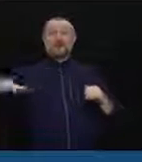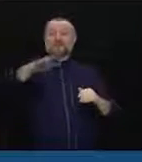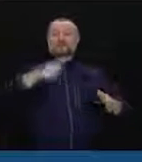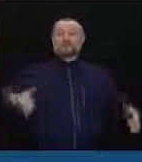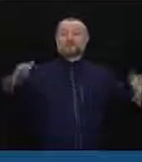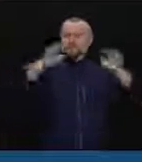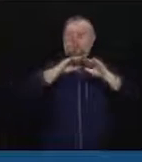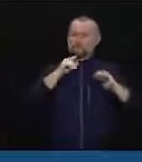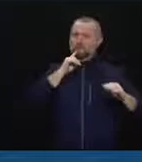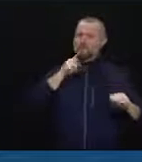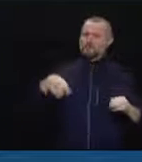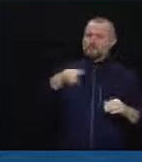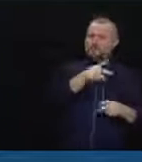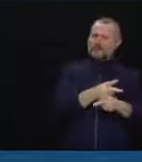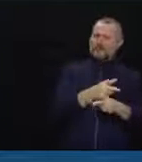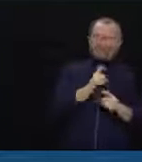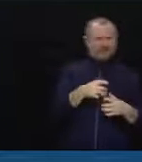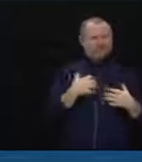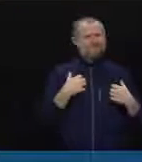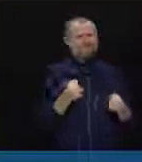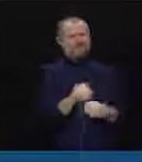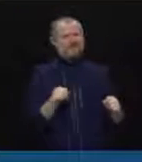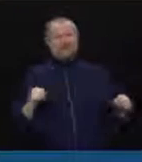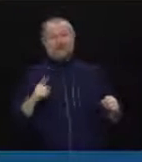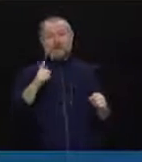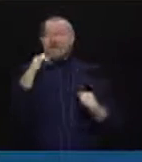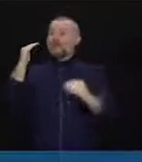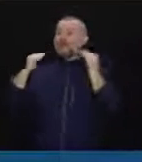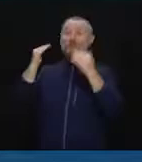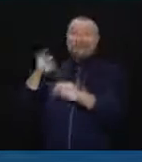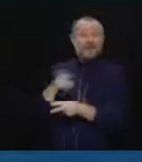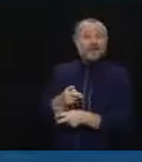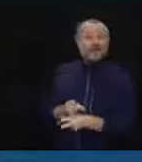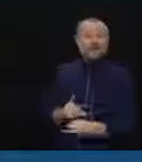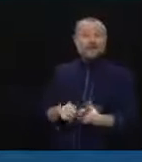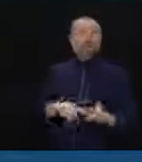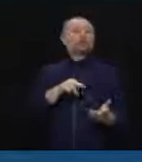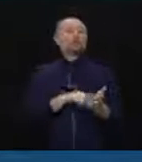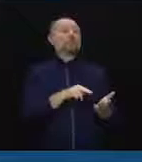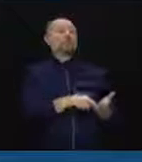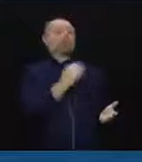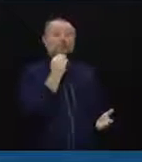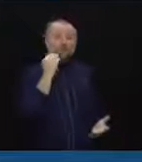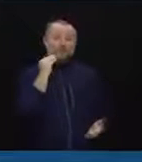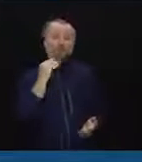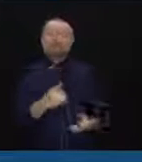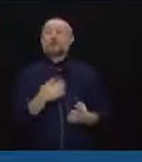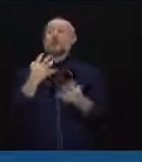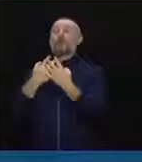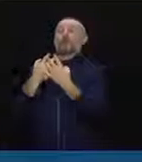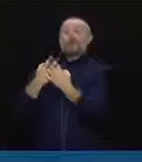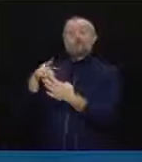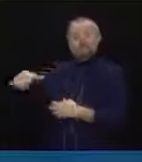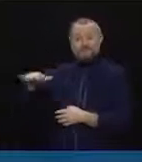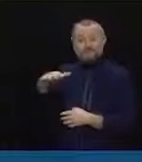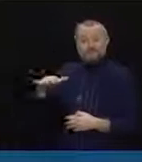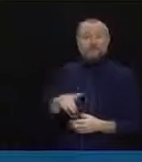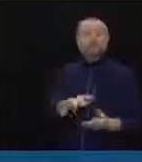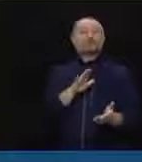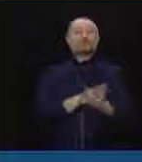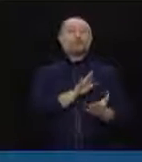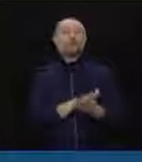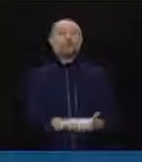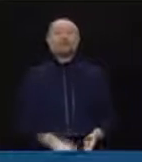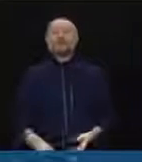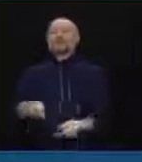safe. That would be adult care facilities, nursing homes, correctional facilities, schools and child care centers, and I'll be talking about that in a